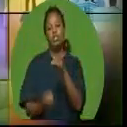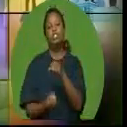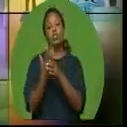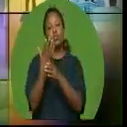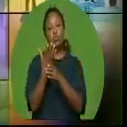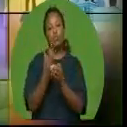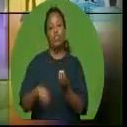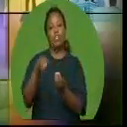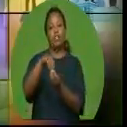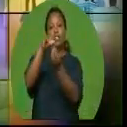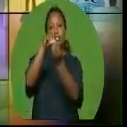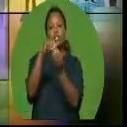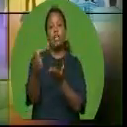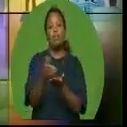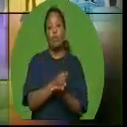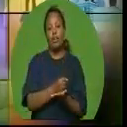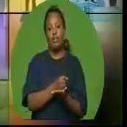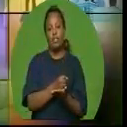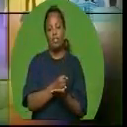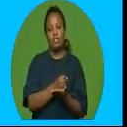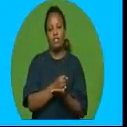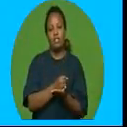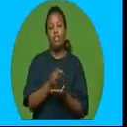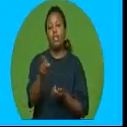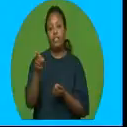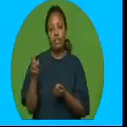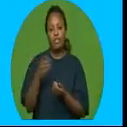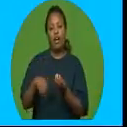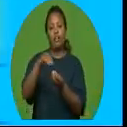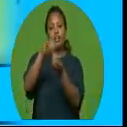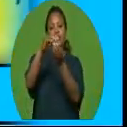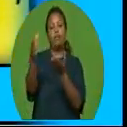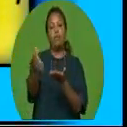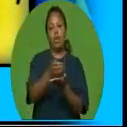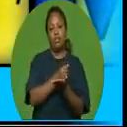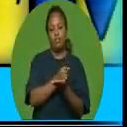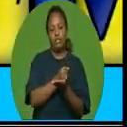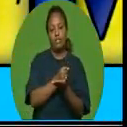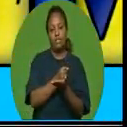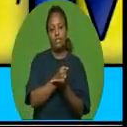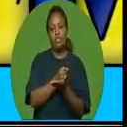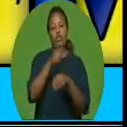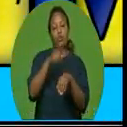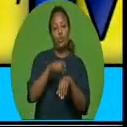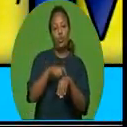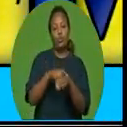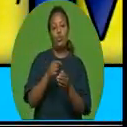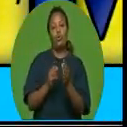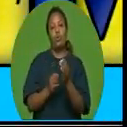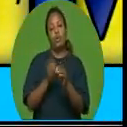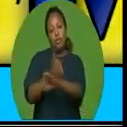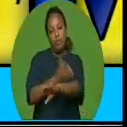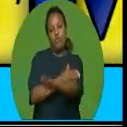important sources of increase in productivity. Thus, an increase in productivity due